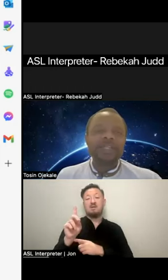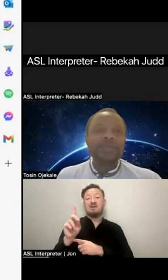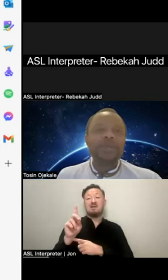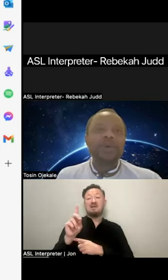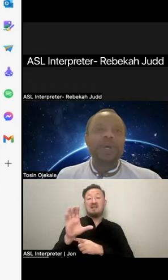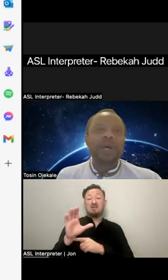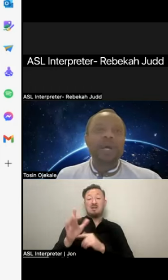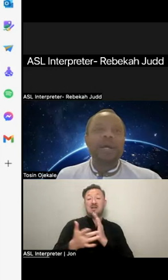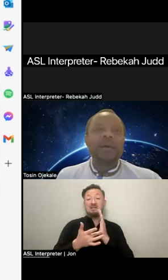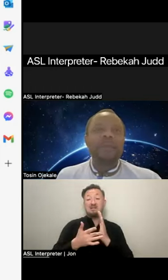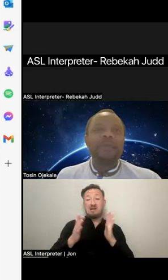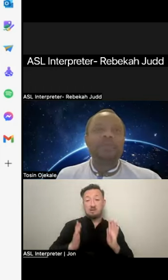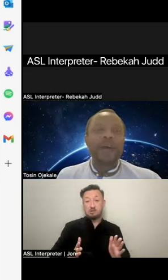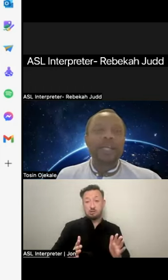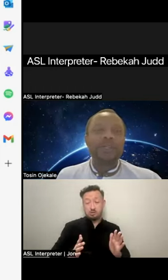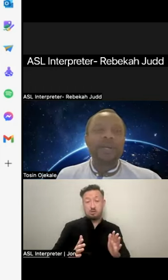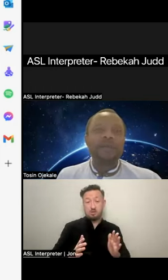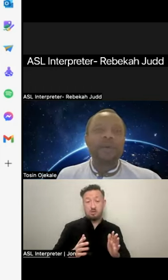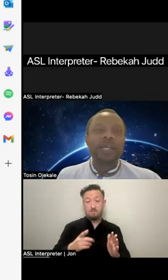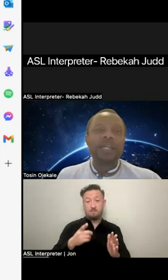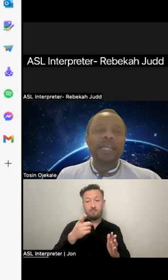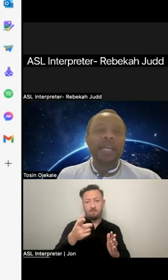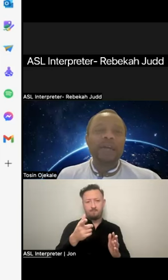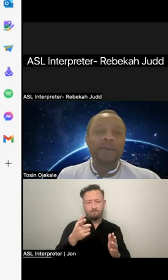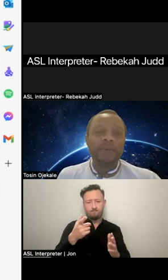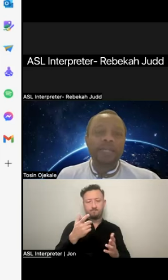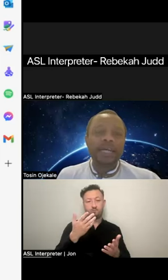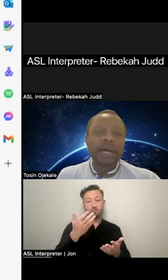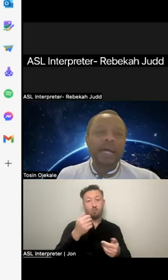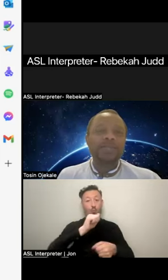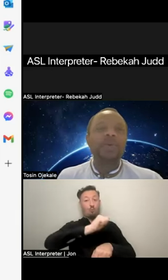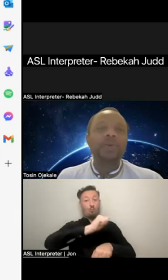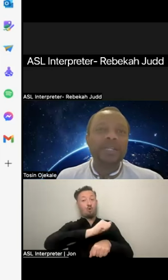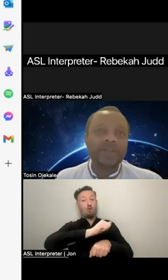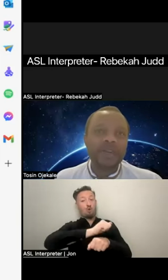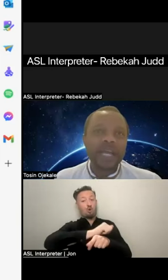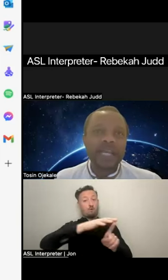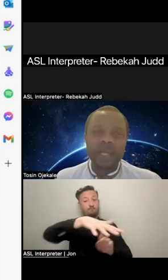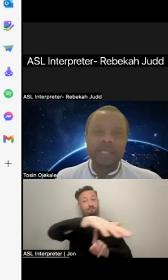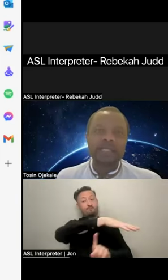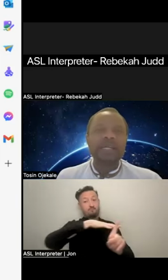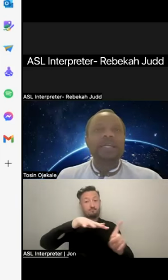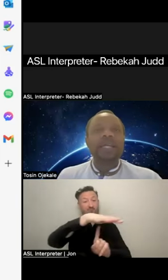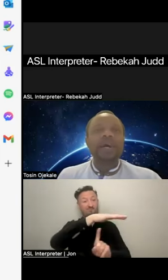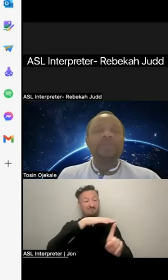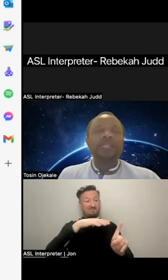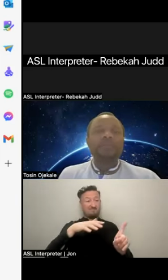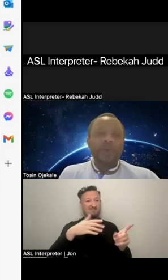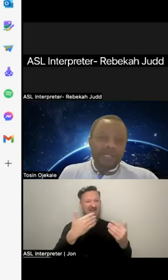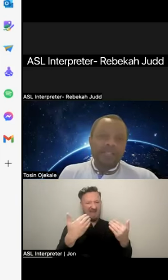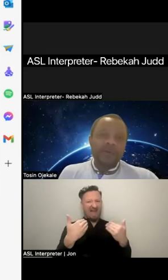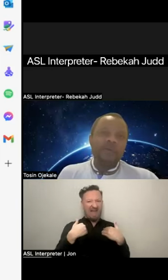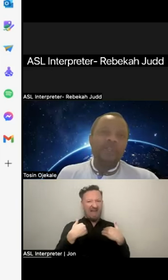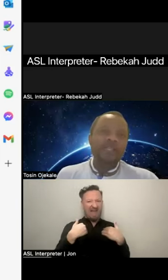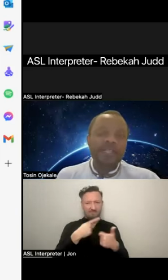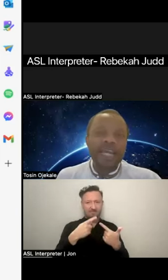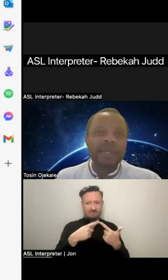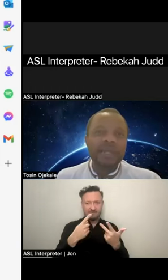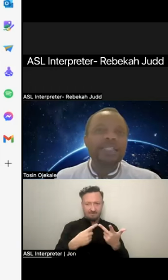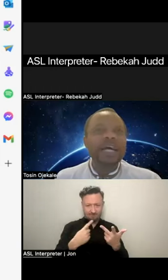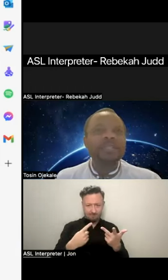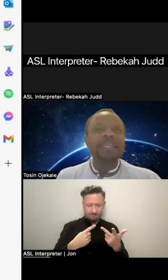likely to find yourself working in an environment that has all these three elements. Now, the presence of these